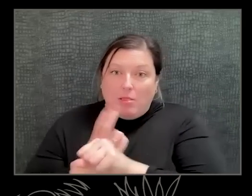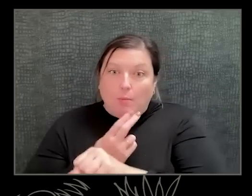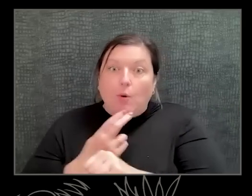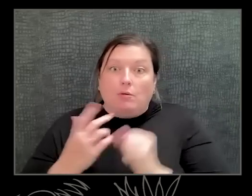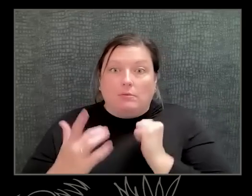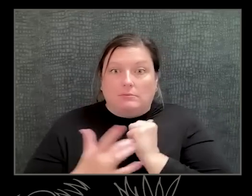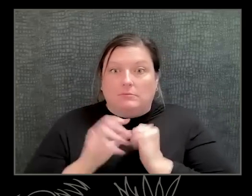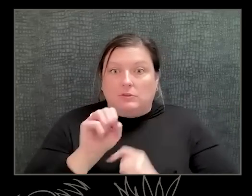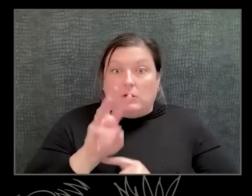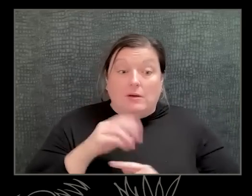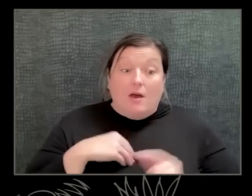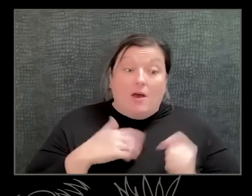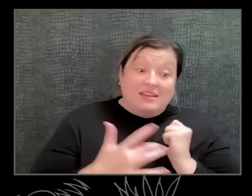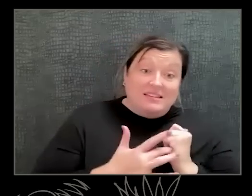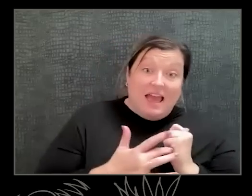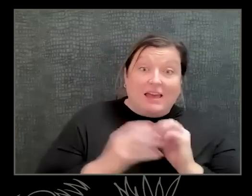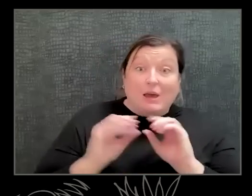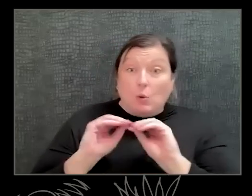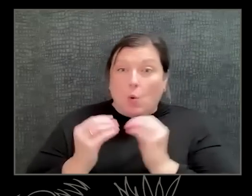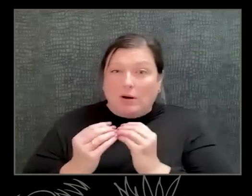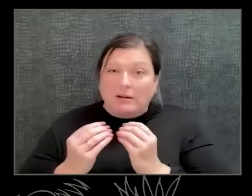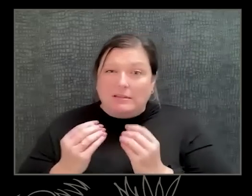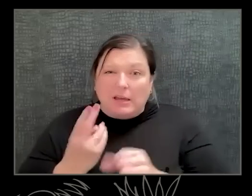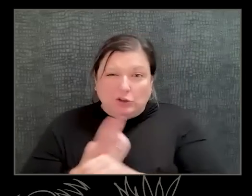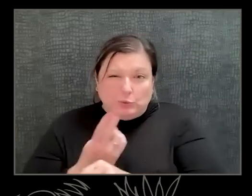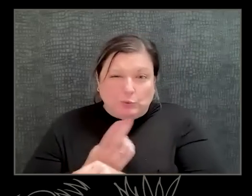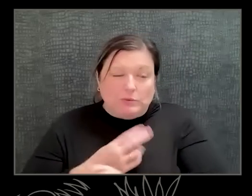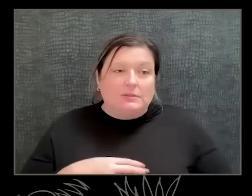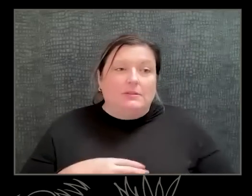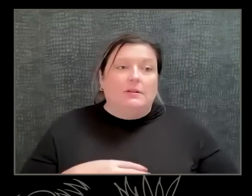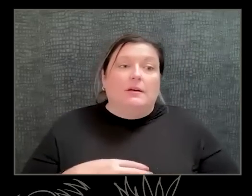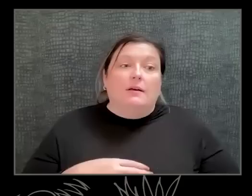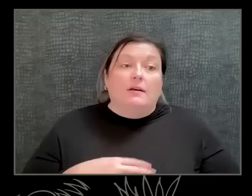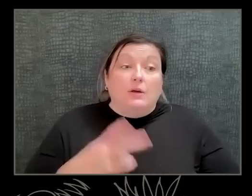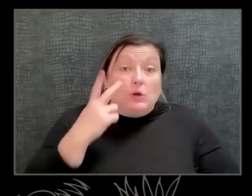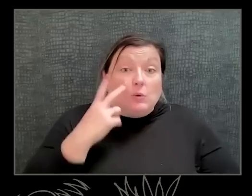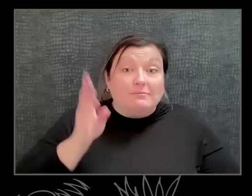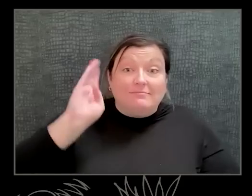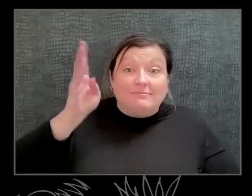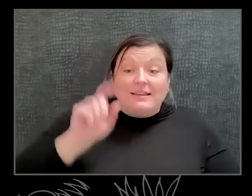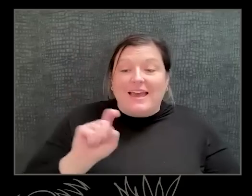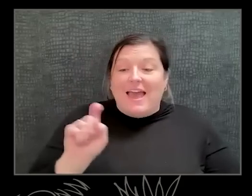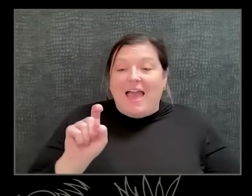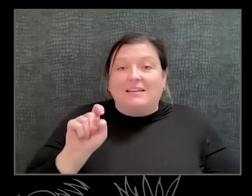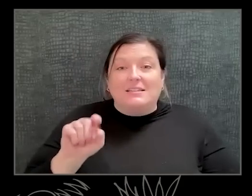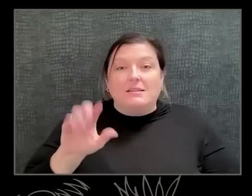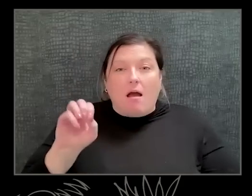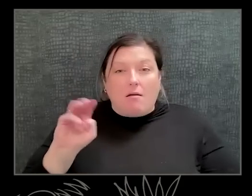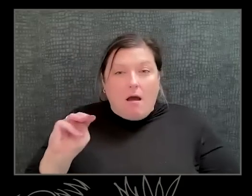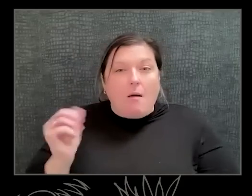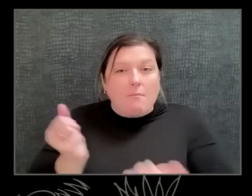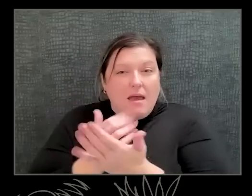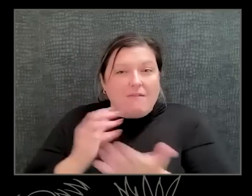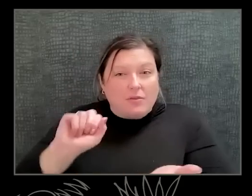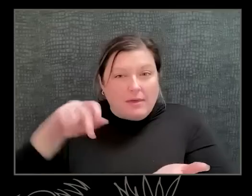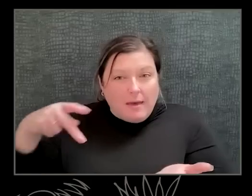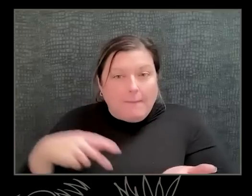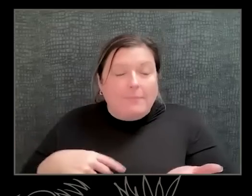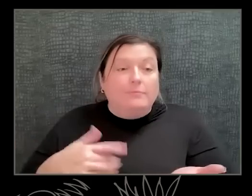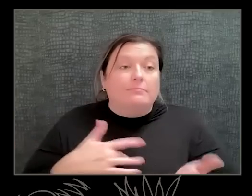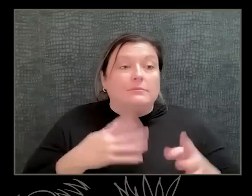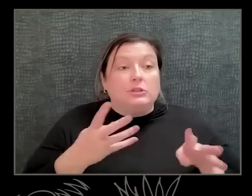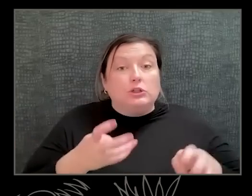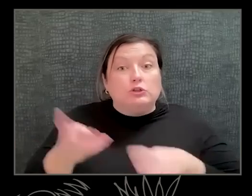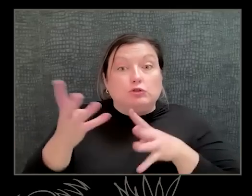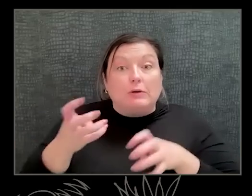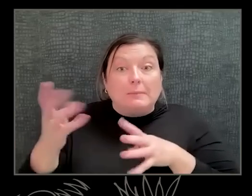basis. You can find me yapping pretty regularly on x.com, the Everything app, streaming